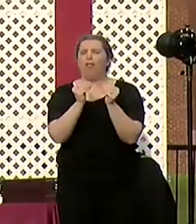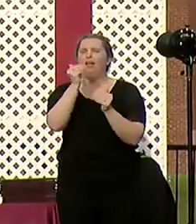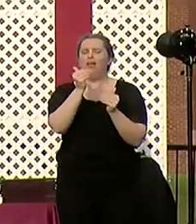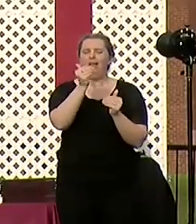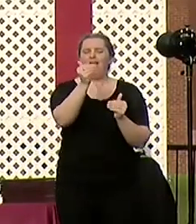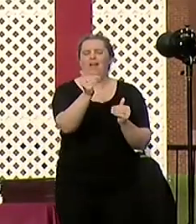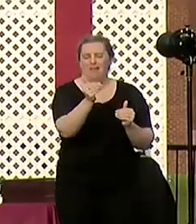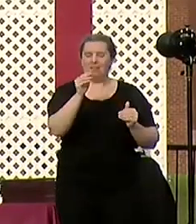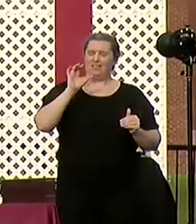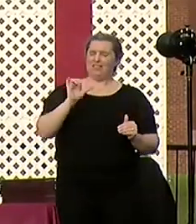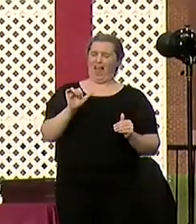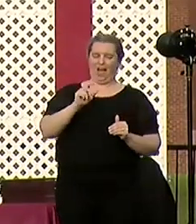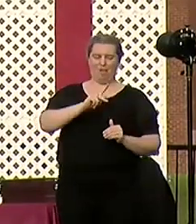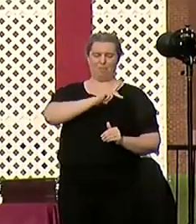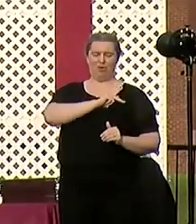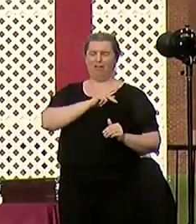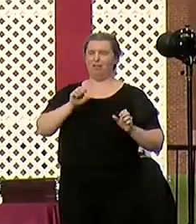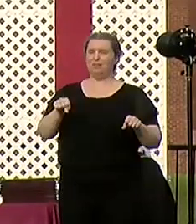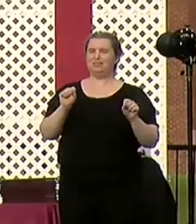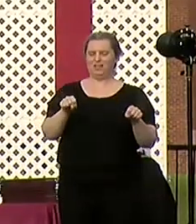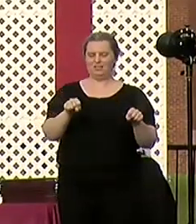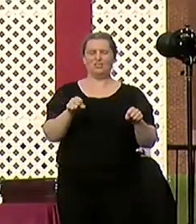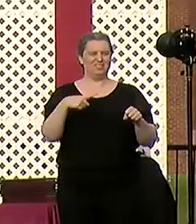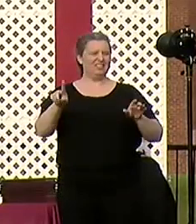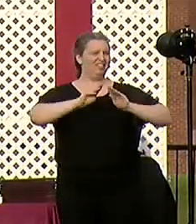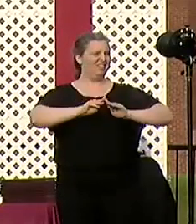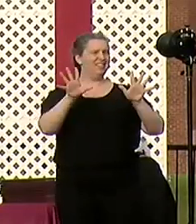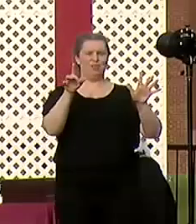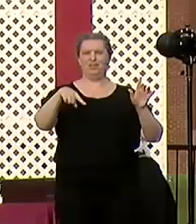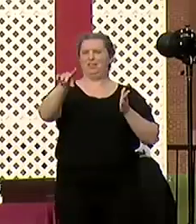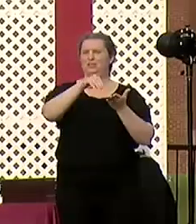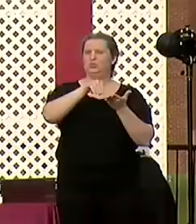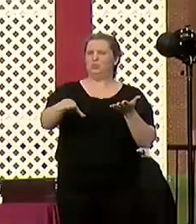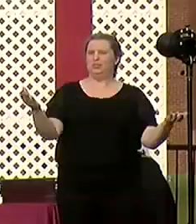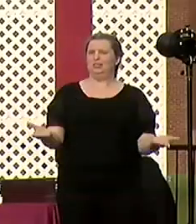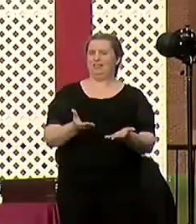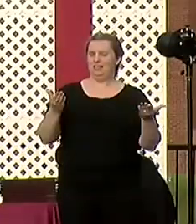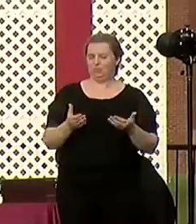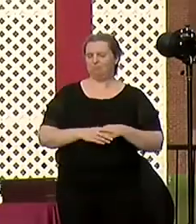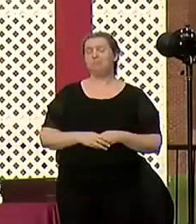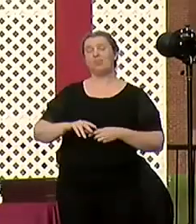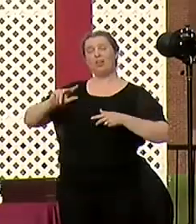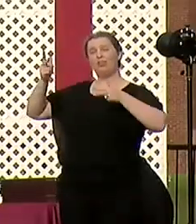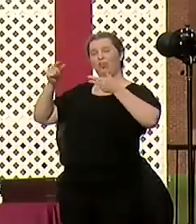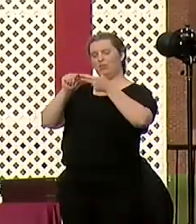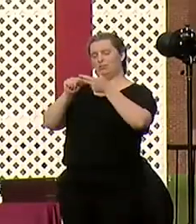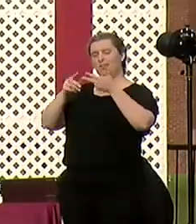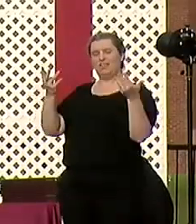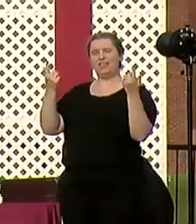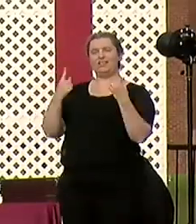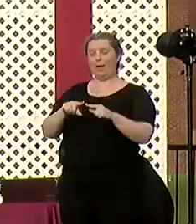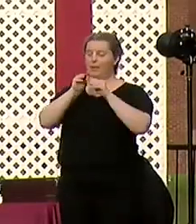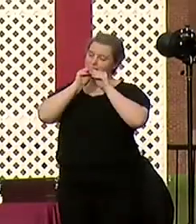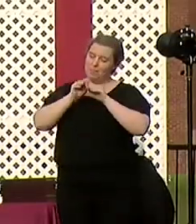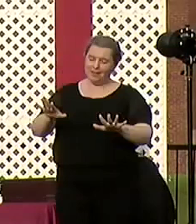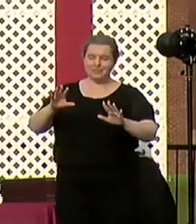desire to make the most of personal potential is clear among the GMHS class of 2021. Third, things happen as a blessing